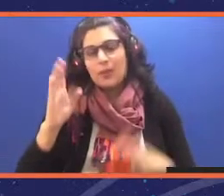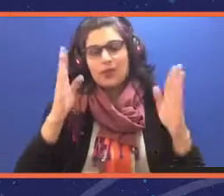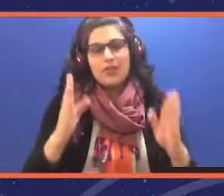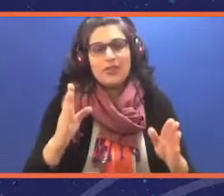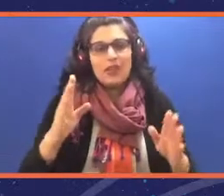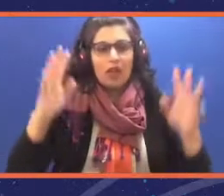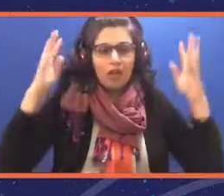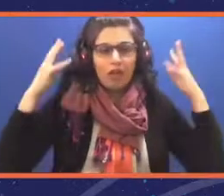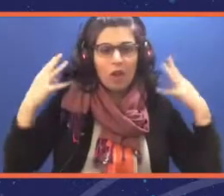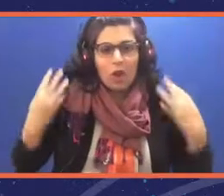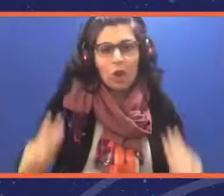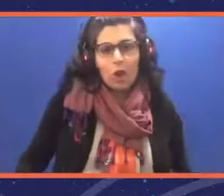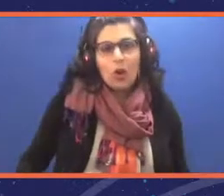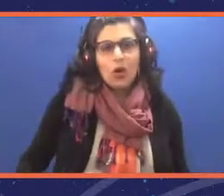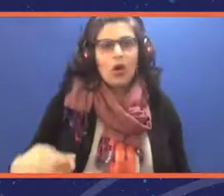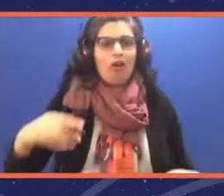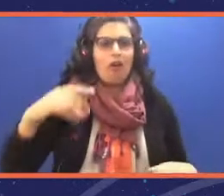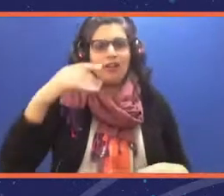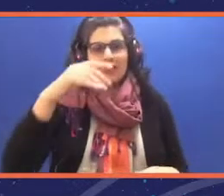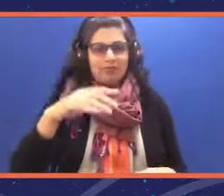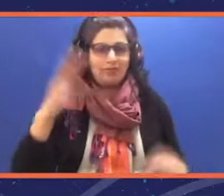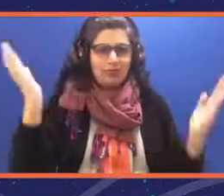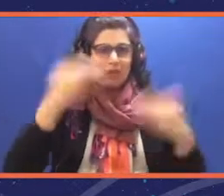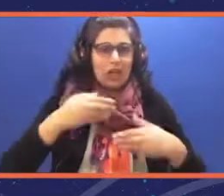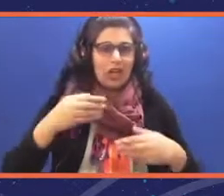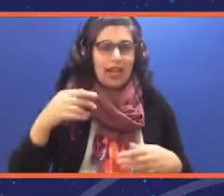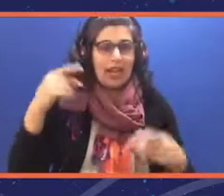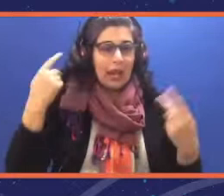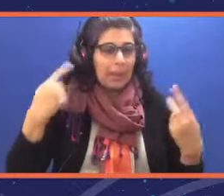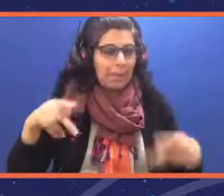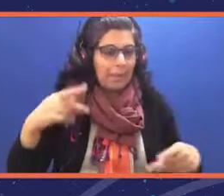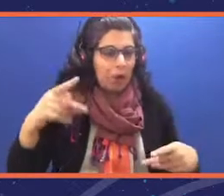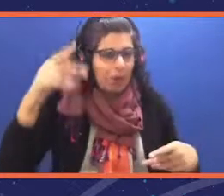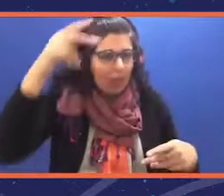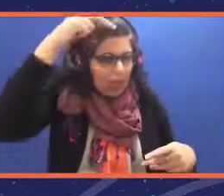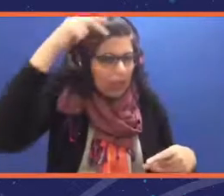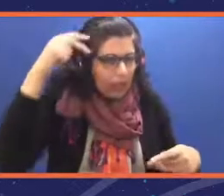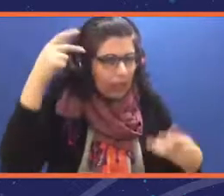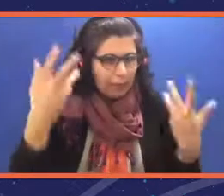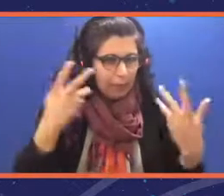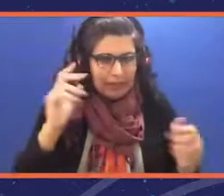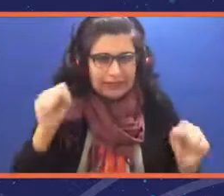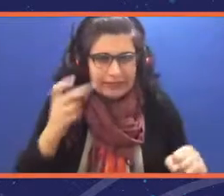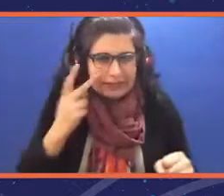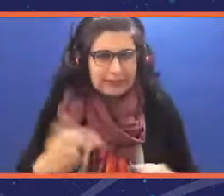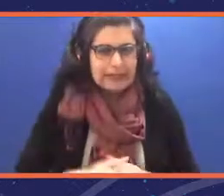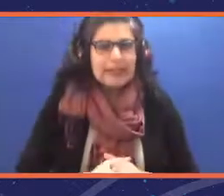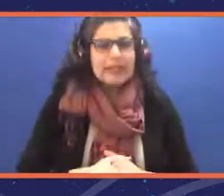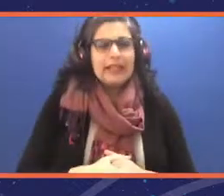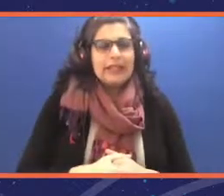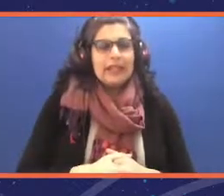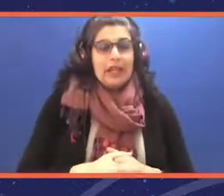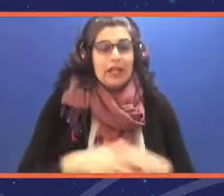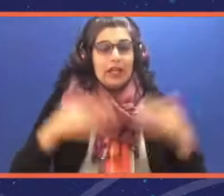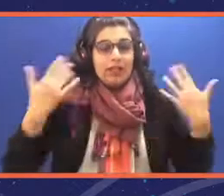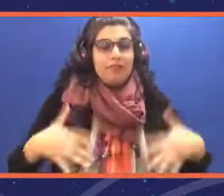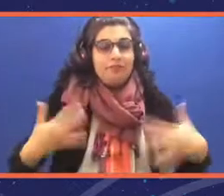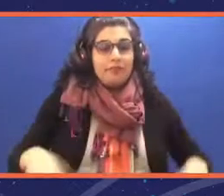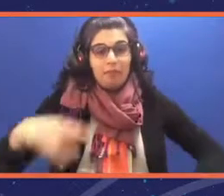hair and purple highlights that you might not actually be able to see. I'm wearing a black